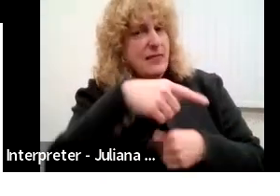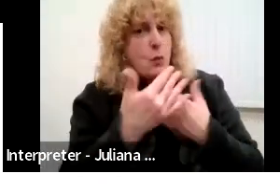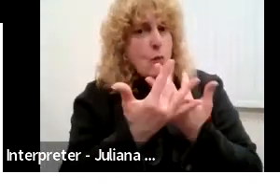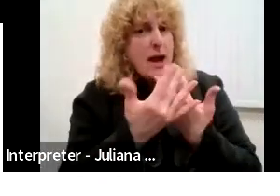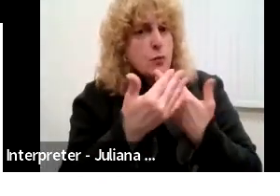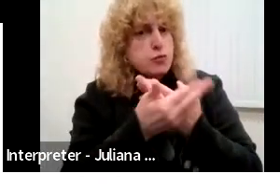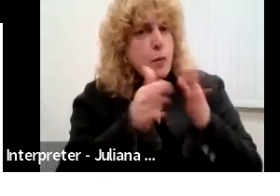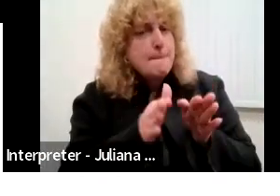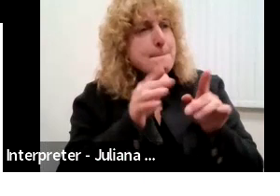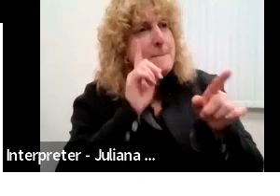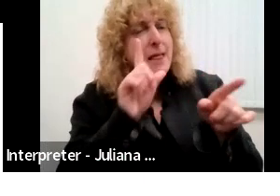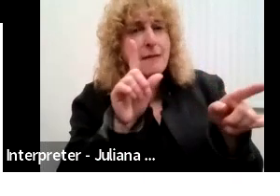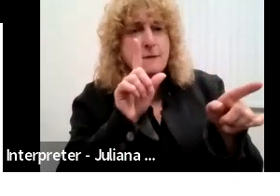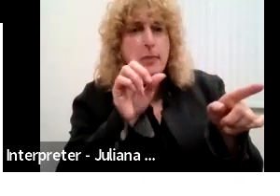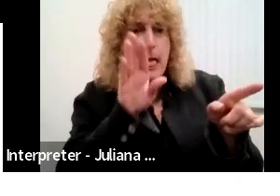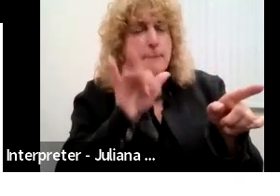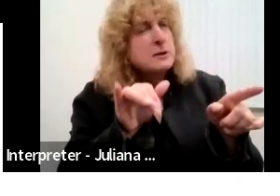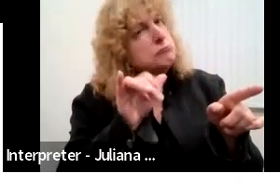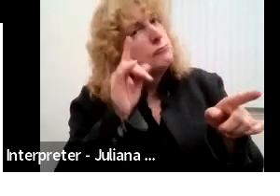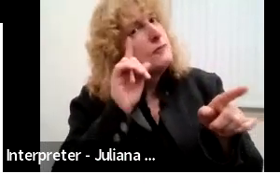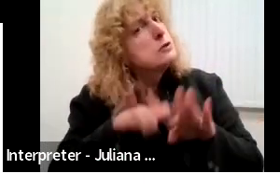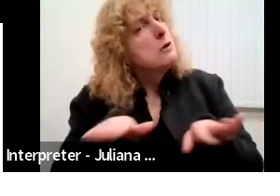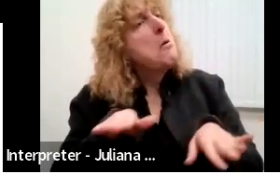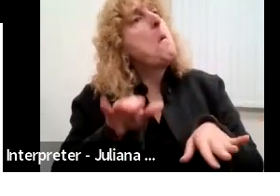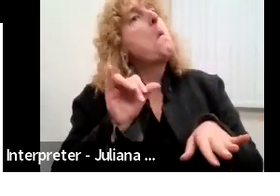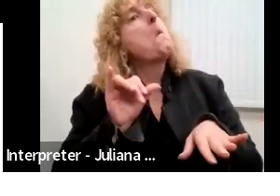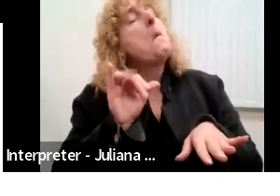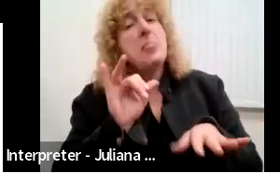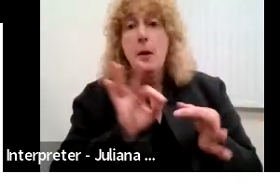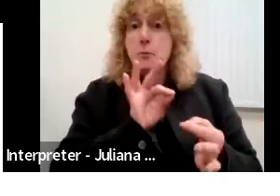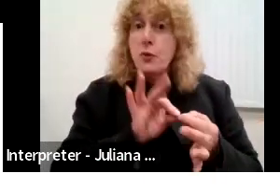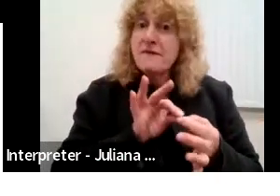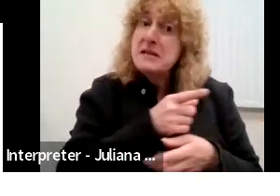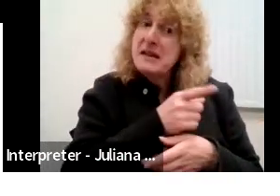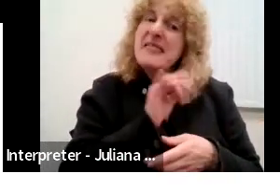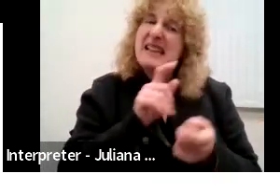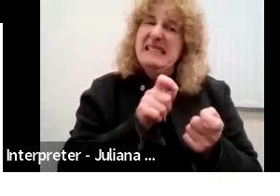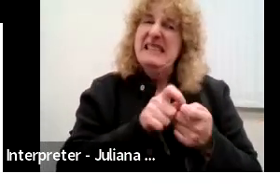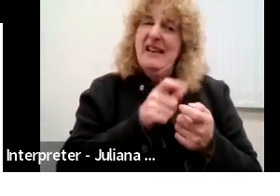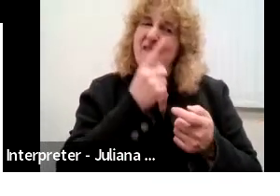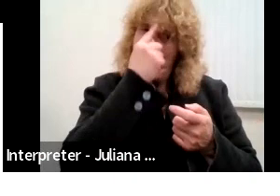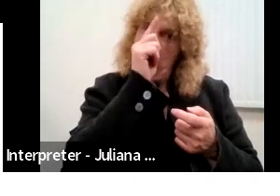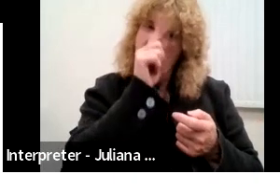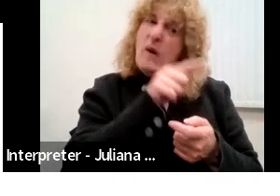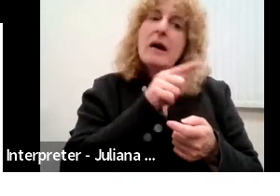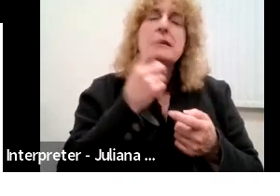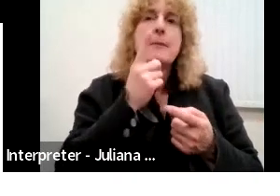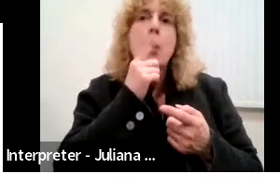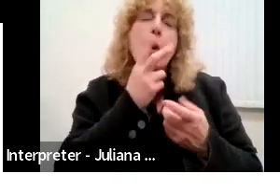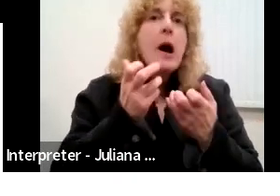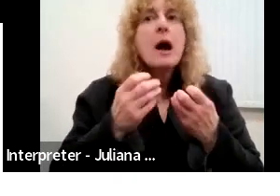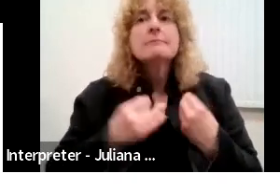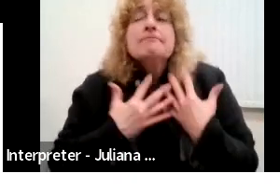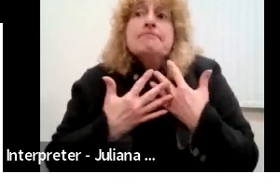area lobby for the children. So I'm like, that's perfect. But that is exactly what that is for. So someone who sensory seeker, they're